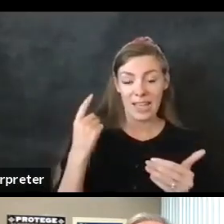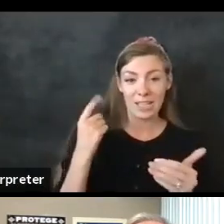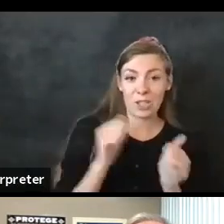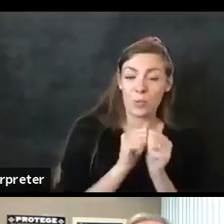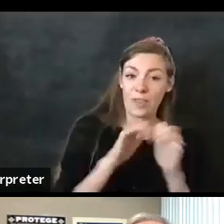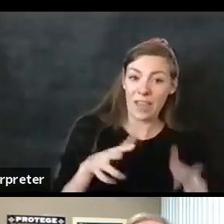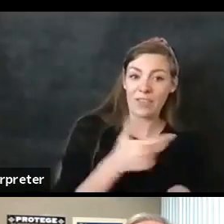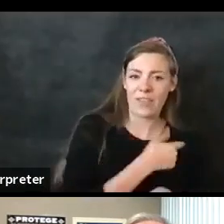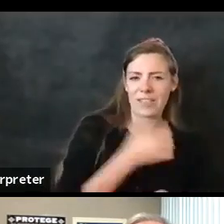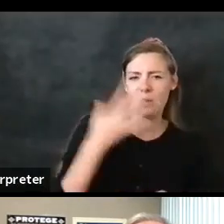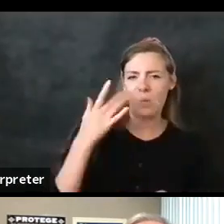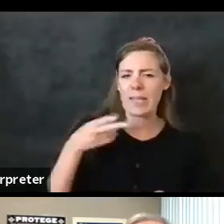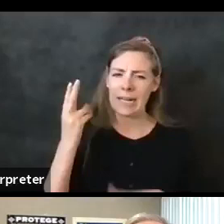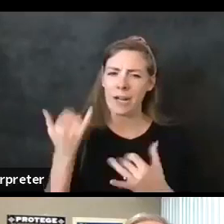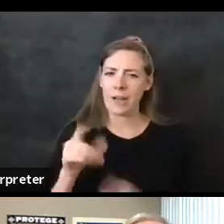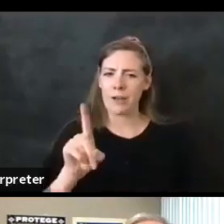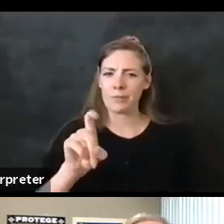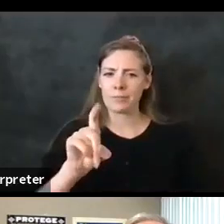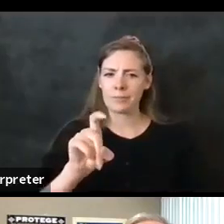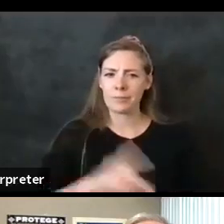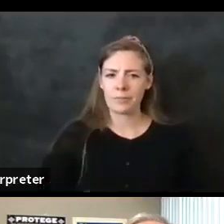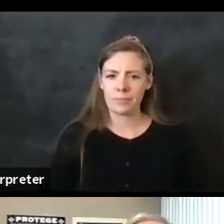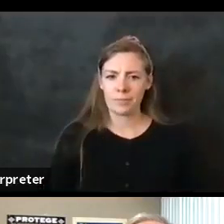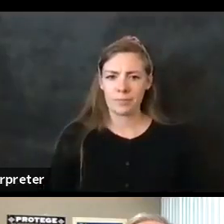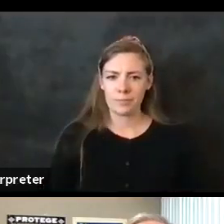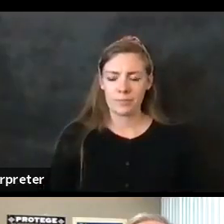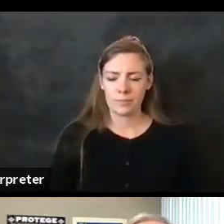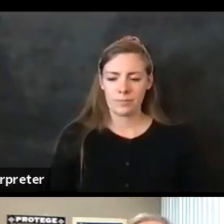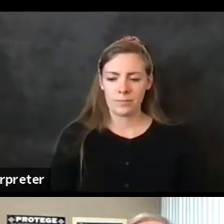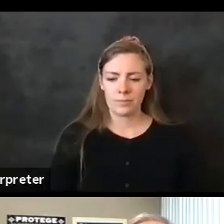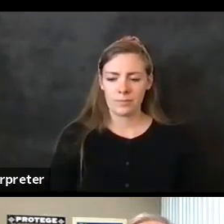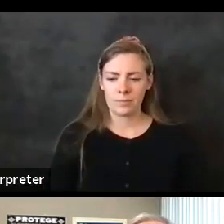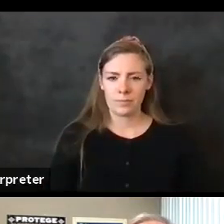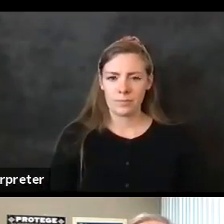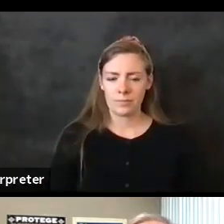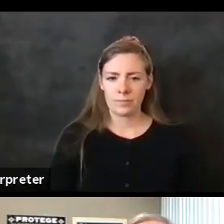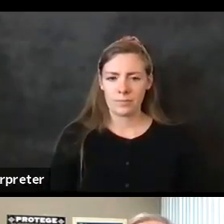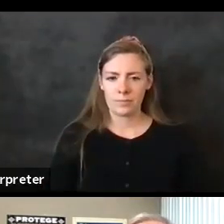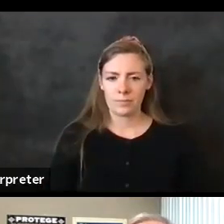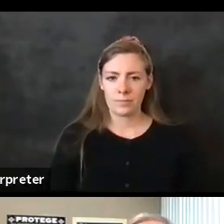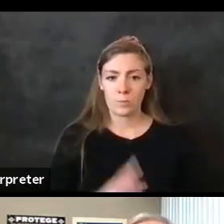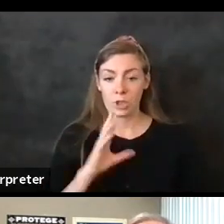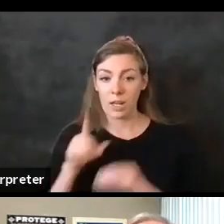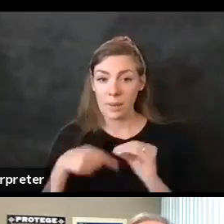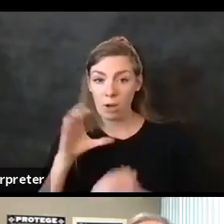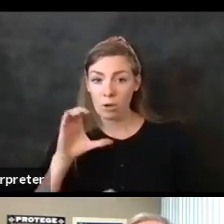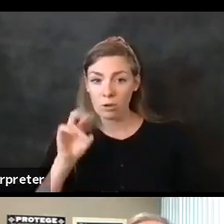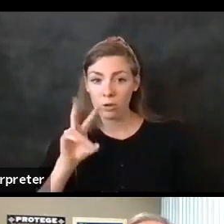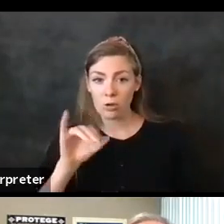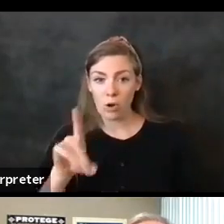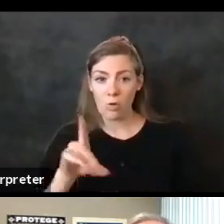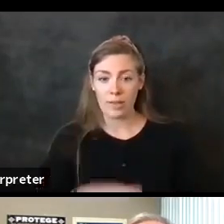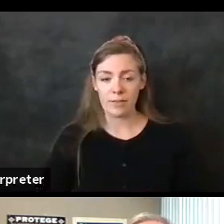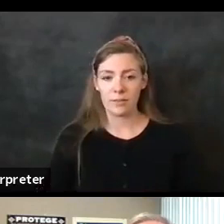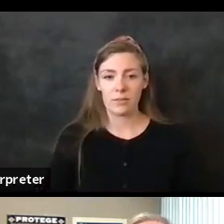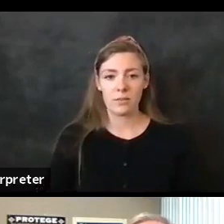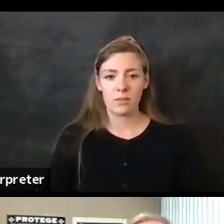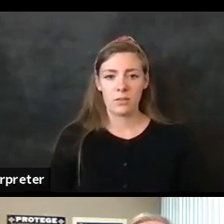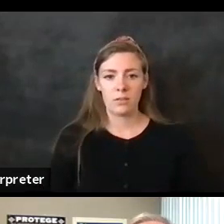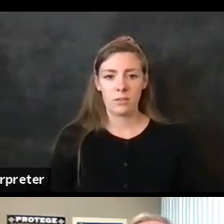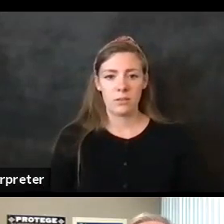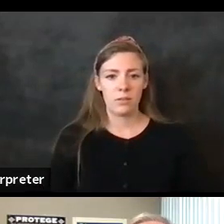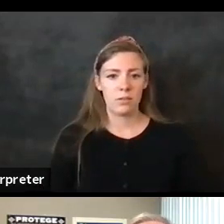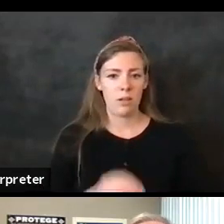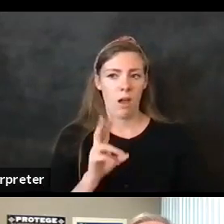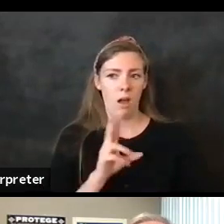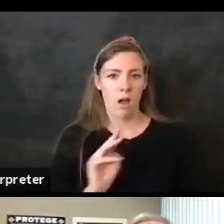about that? Are we talking about COVID? Yeah, I or think we're talking about influenza? COVID. Yeah. Yeah, Kate, I don't think that's actually the